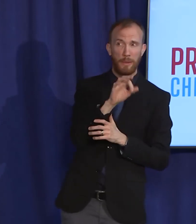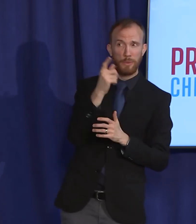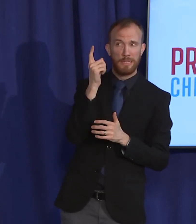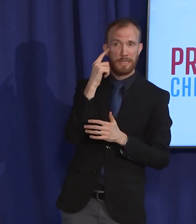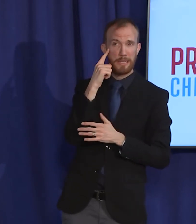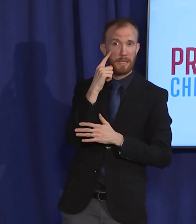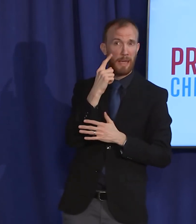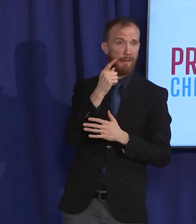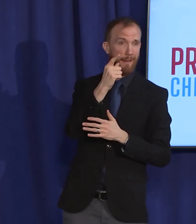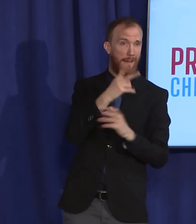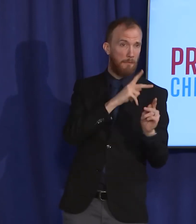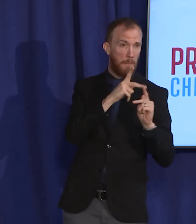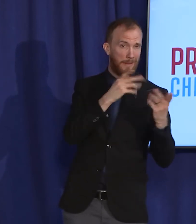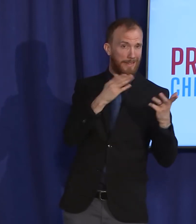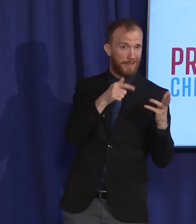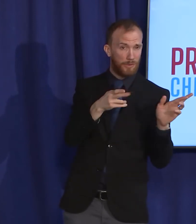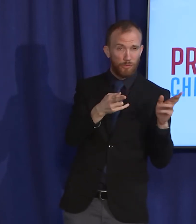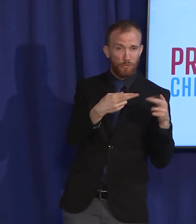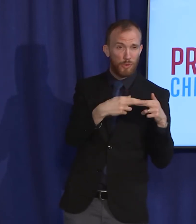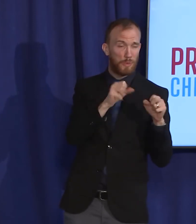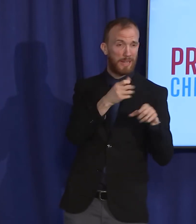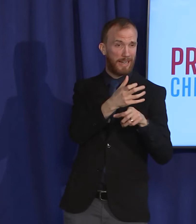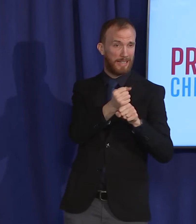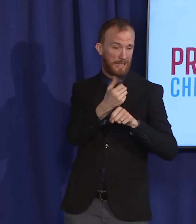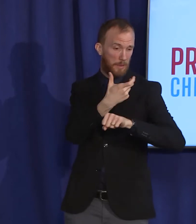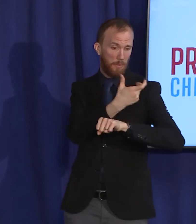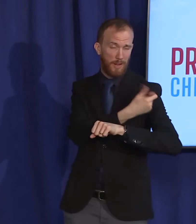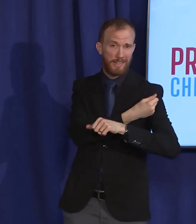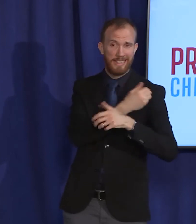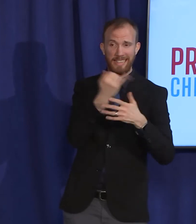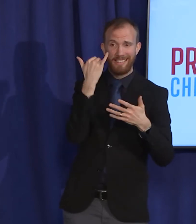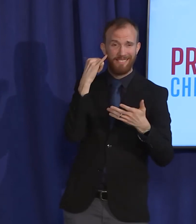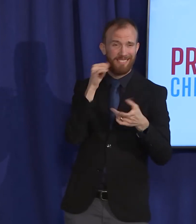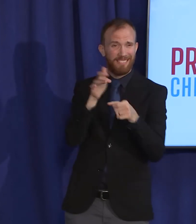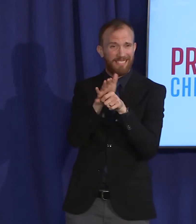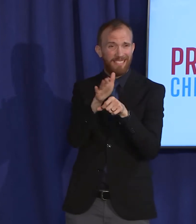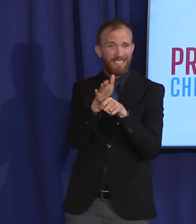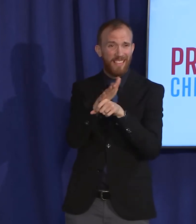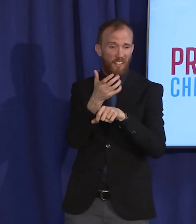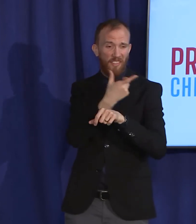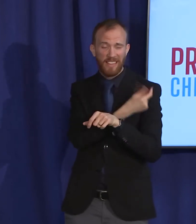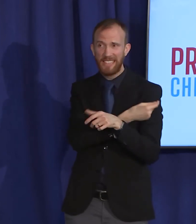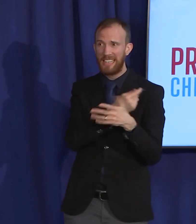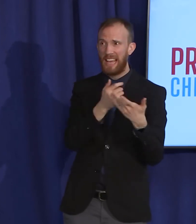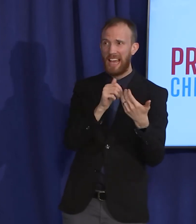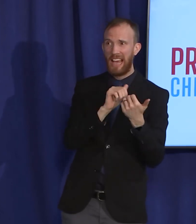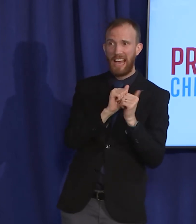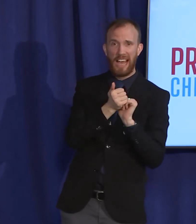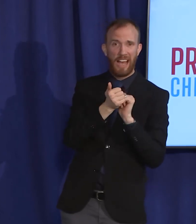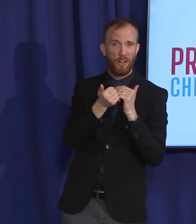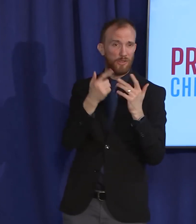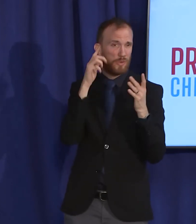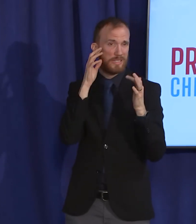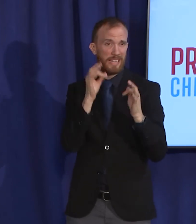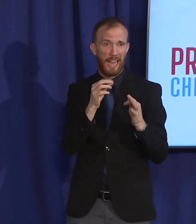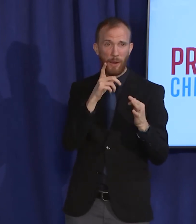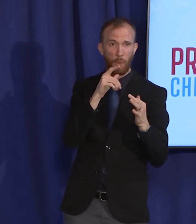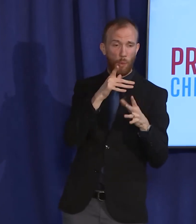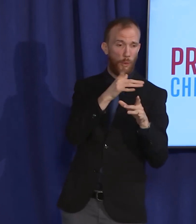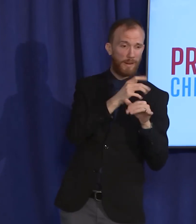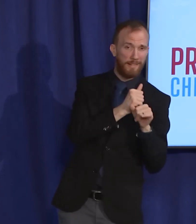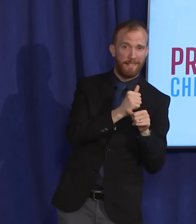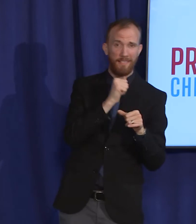increased eligibility? Who gets priority? Would we be able to sign up over the person 65 years old who hasn't